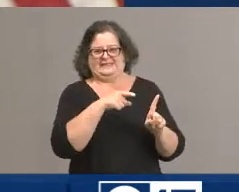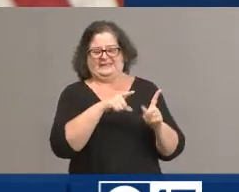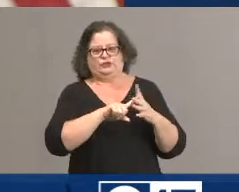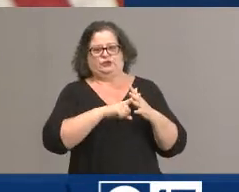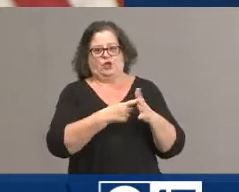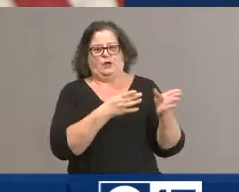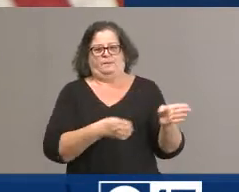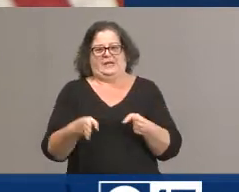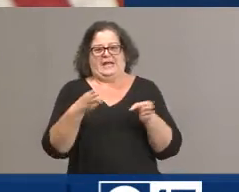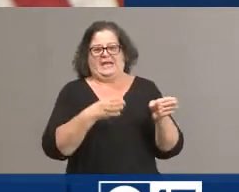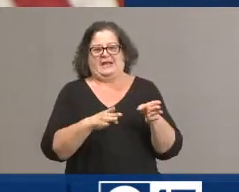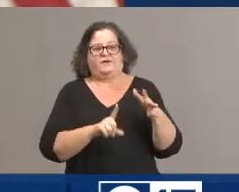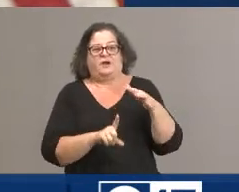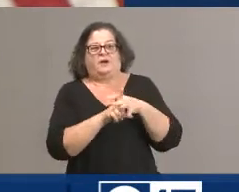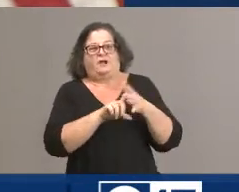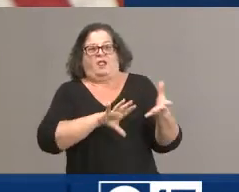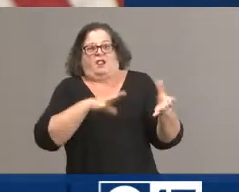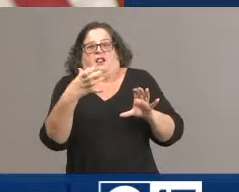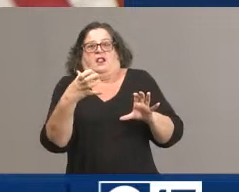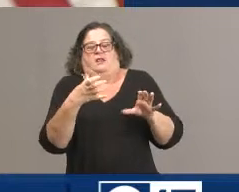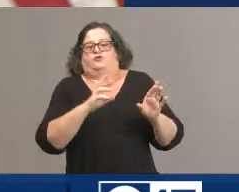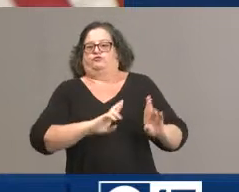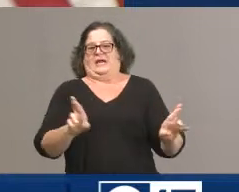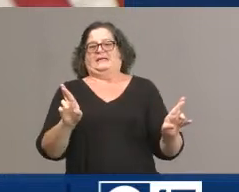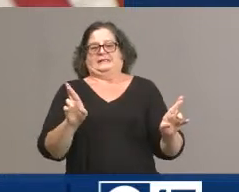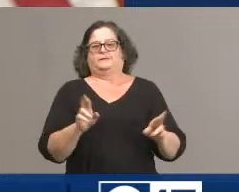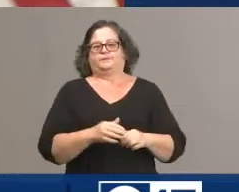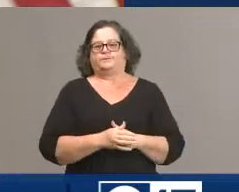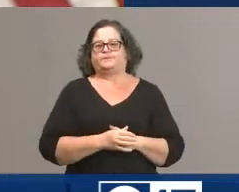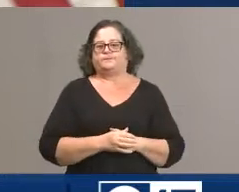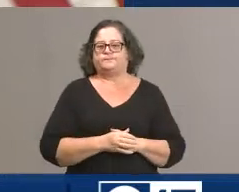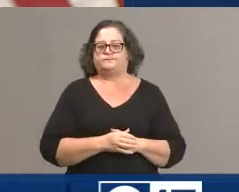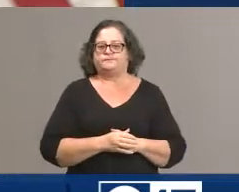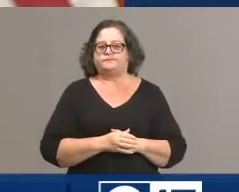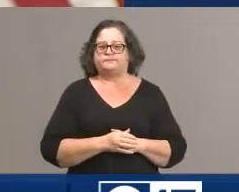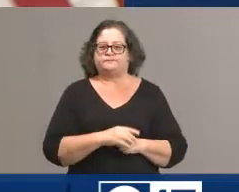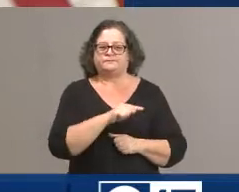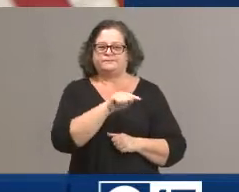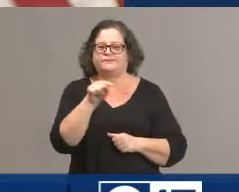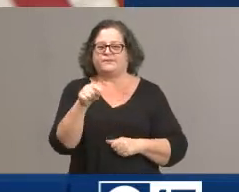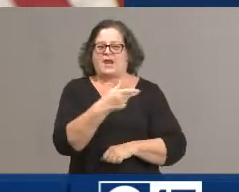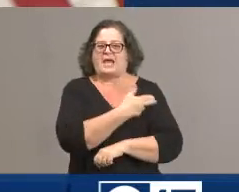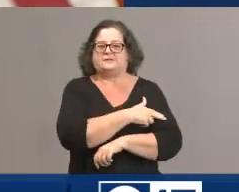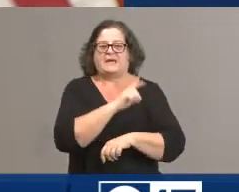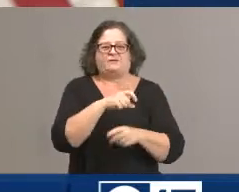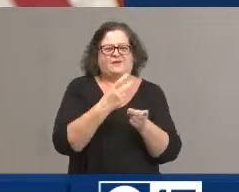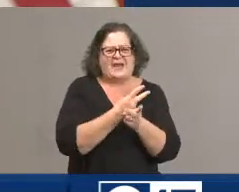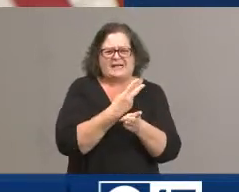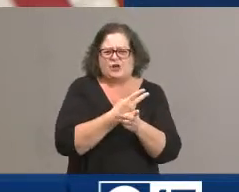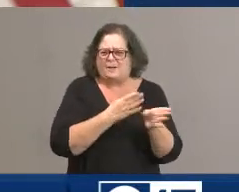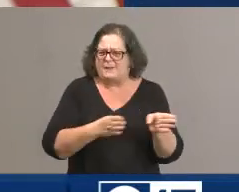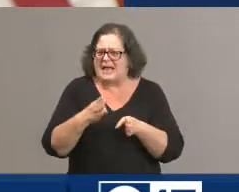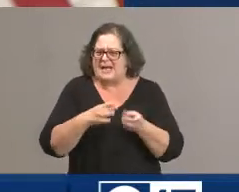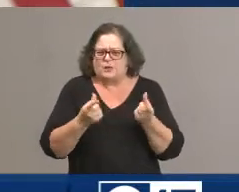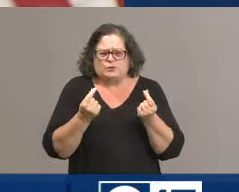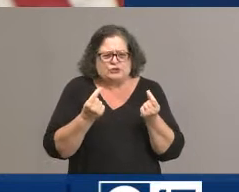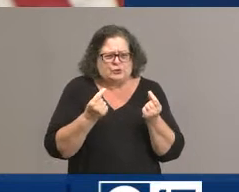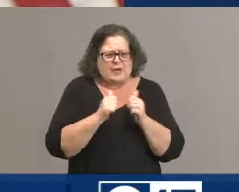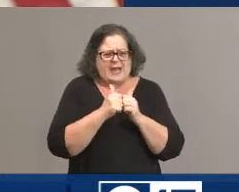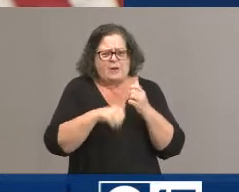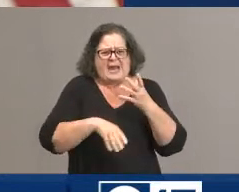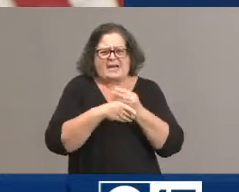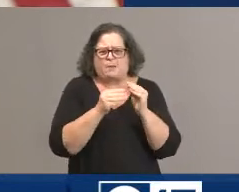activate tactics to address space, to get their surge beds up, to make sure that they've got staffing and resources as necessary for